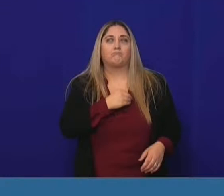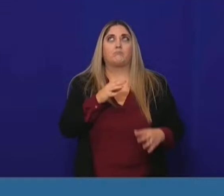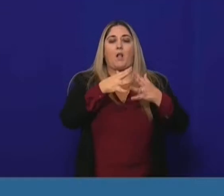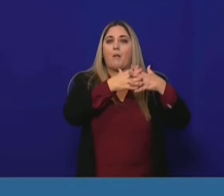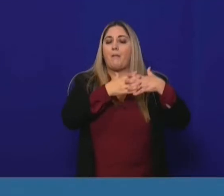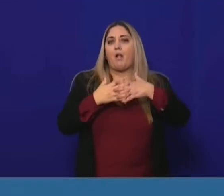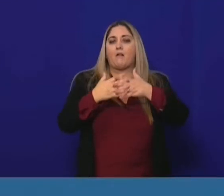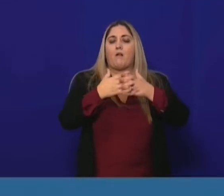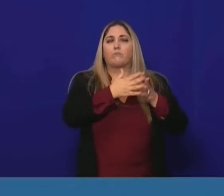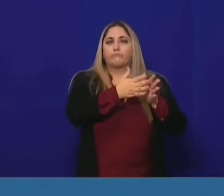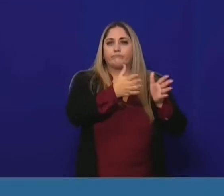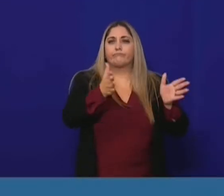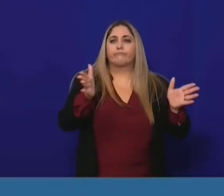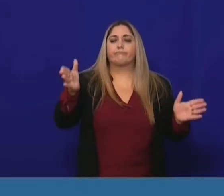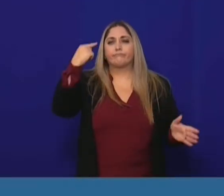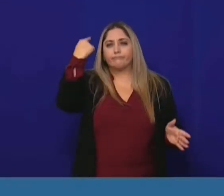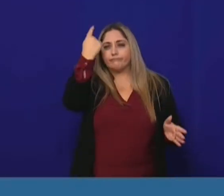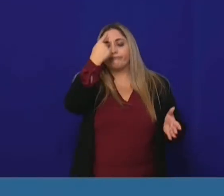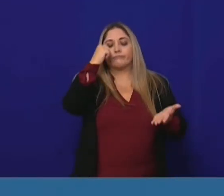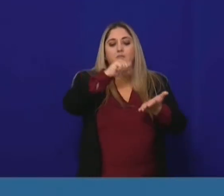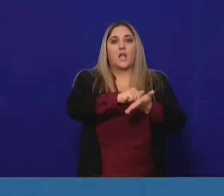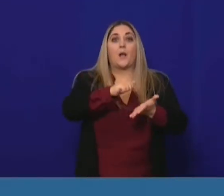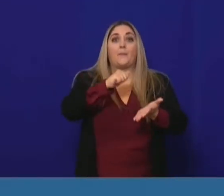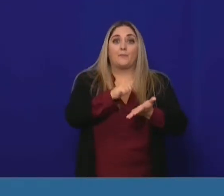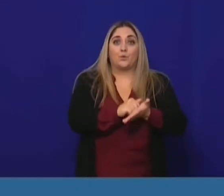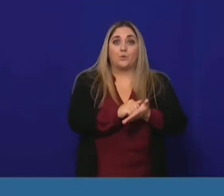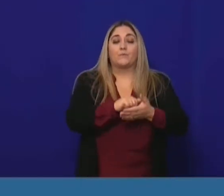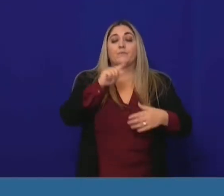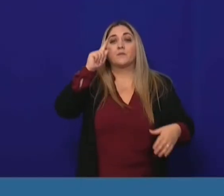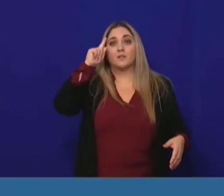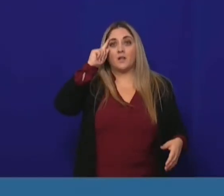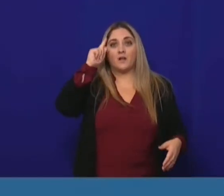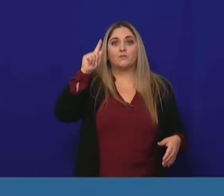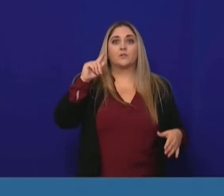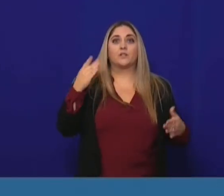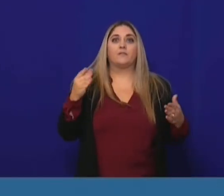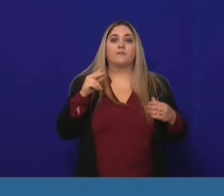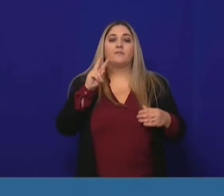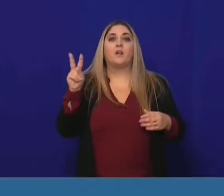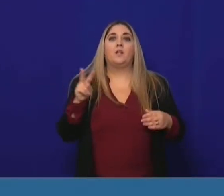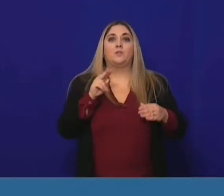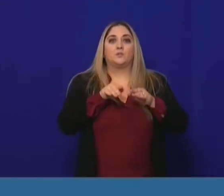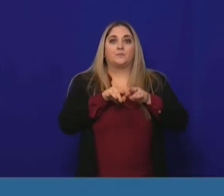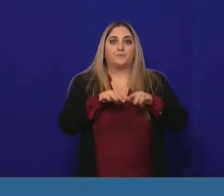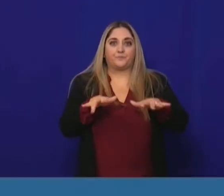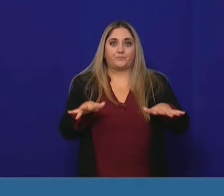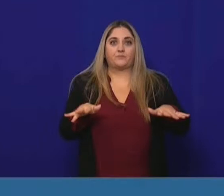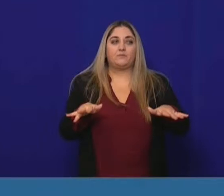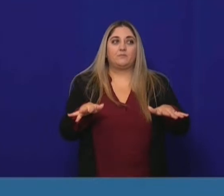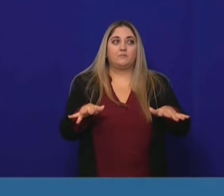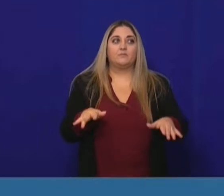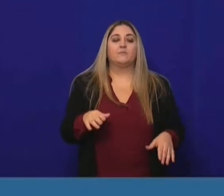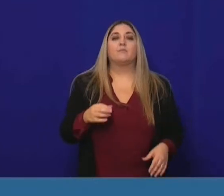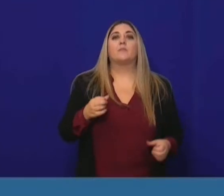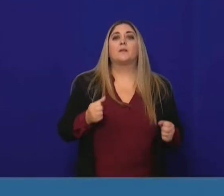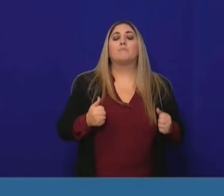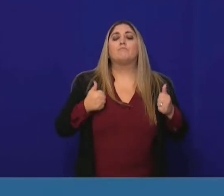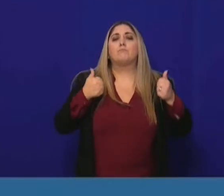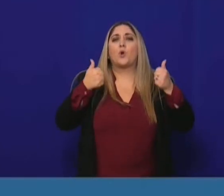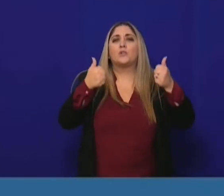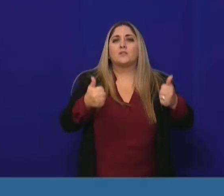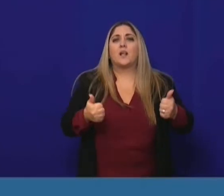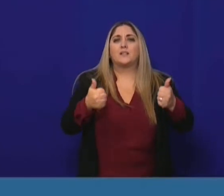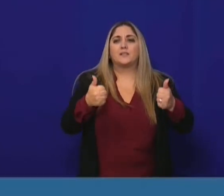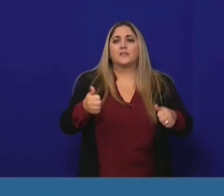tal-Amerika li huma bbażati fuq evidenza ta' kif nafu li jinfirrex dawn il-virus. Huma bbażati fuq prinċipji